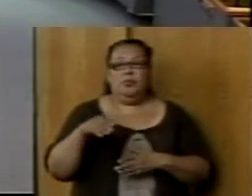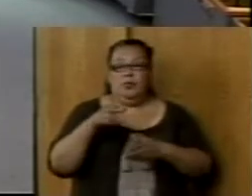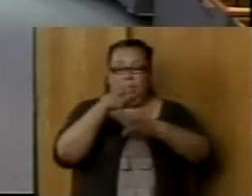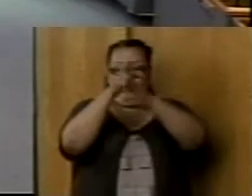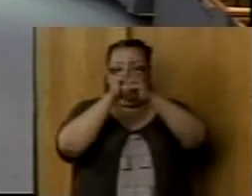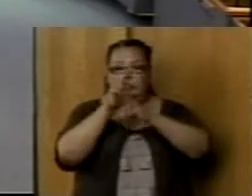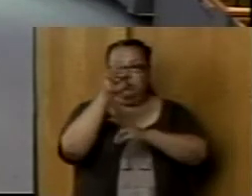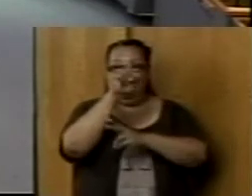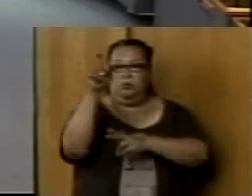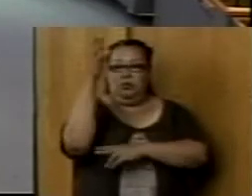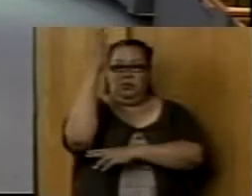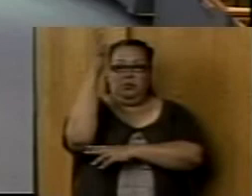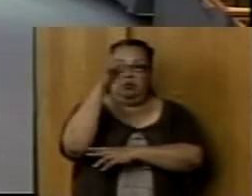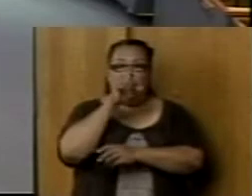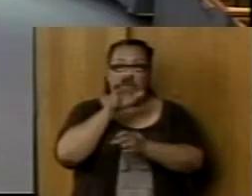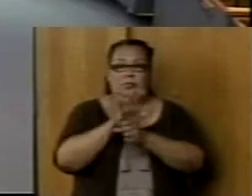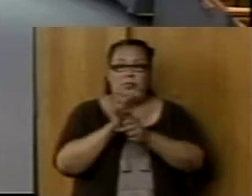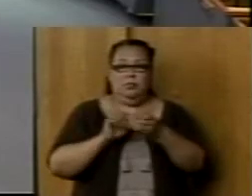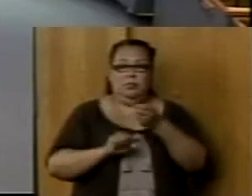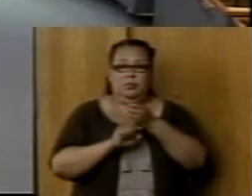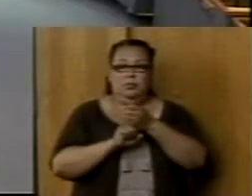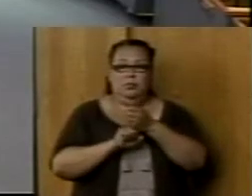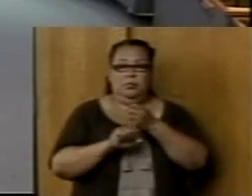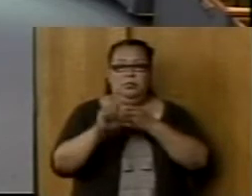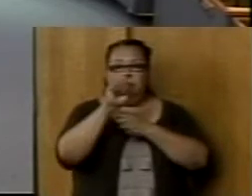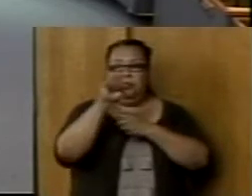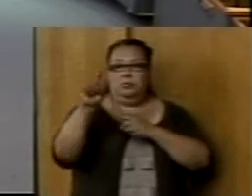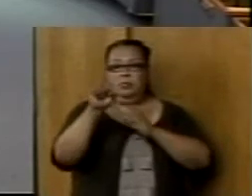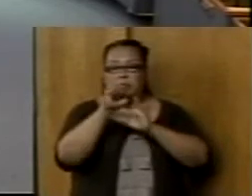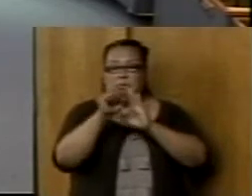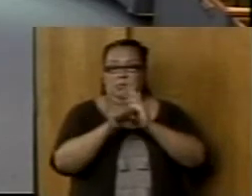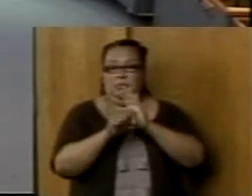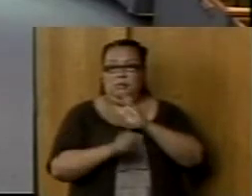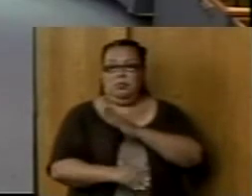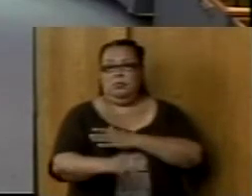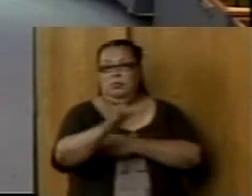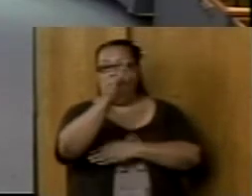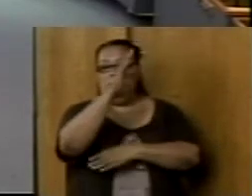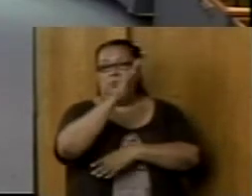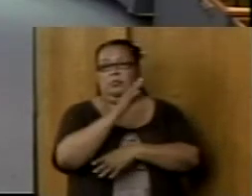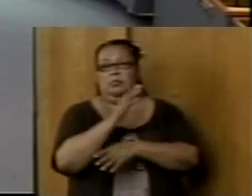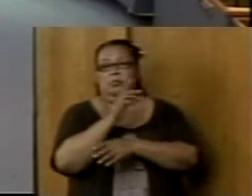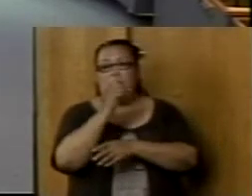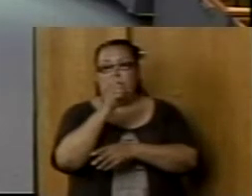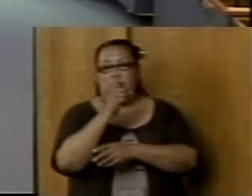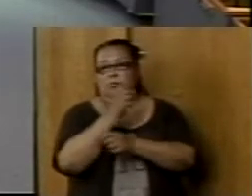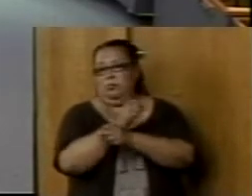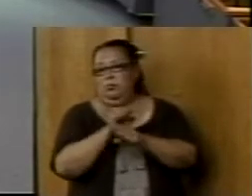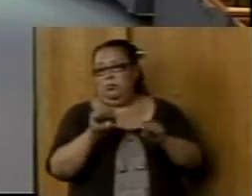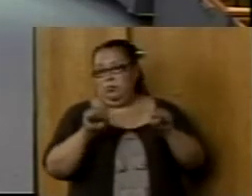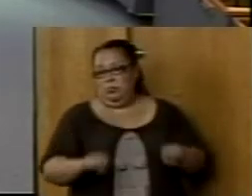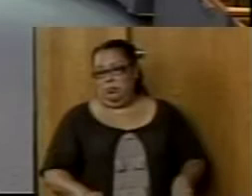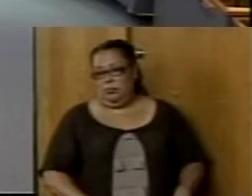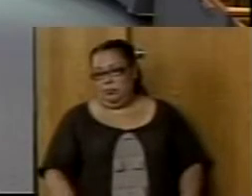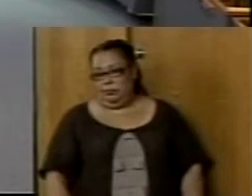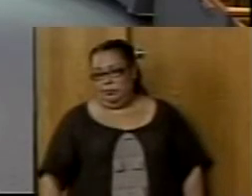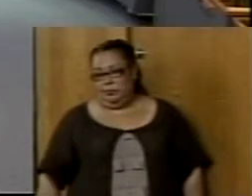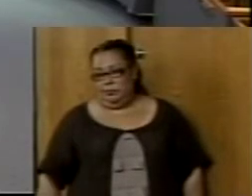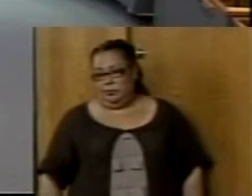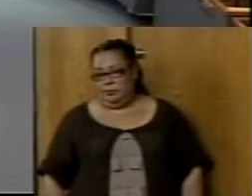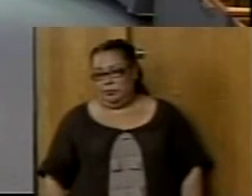the Texas flag. I pledge allegiance to thee, Texas, one state, under God, one and